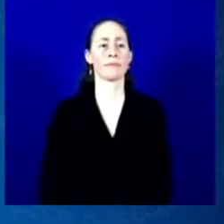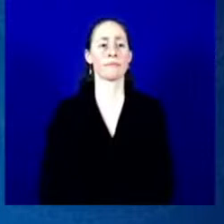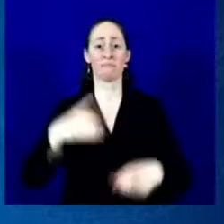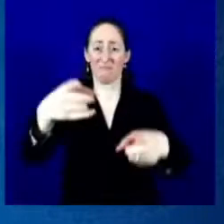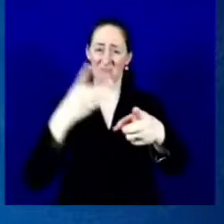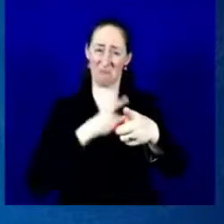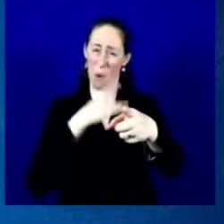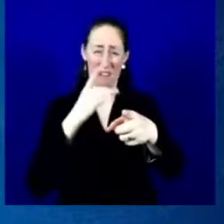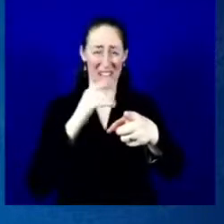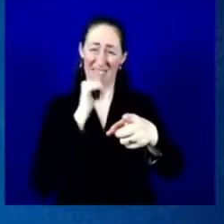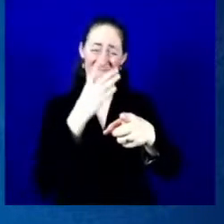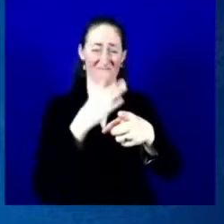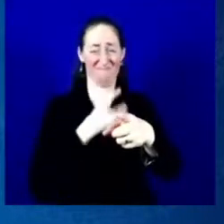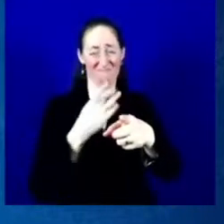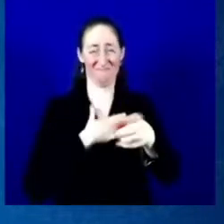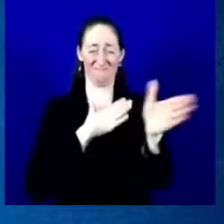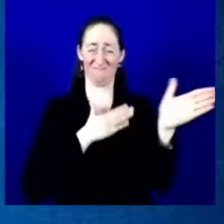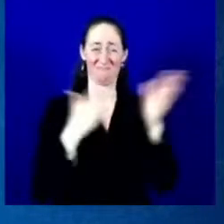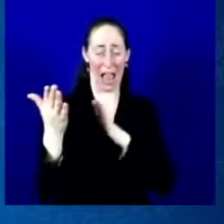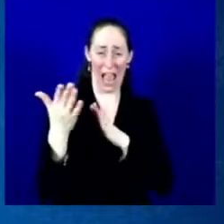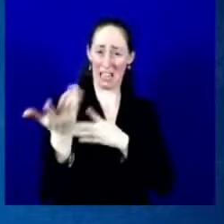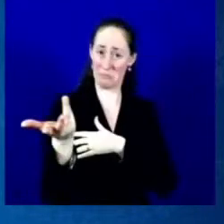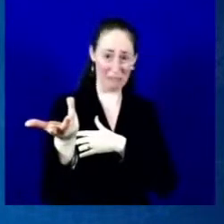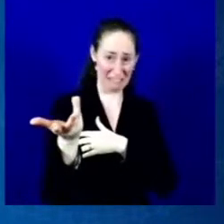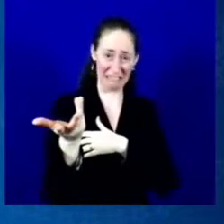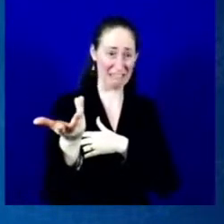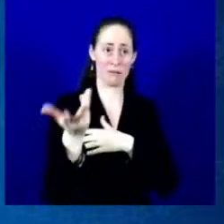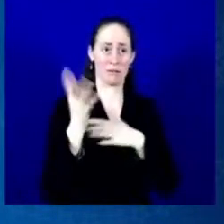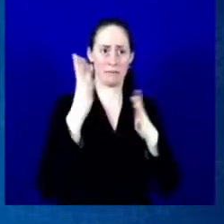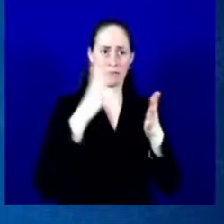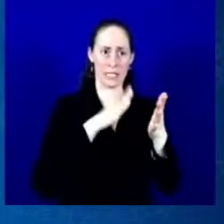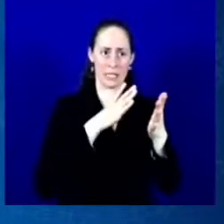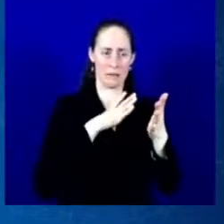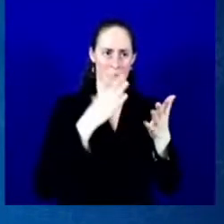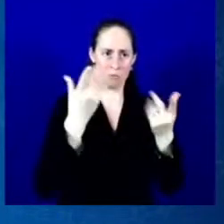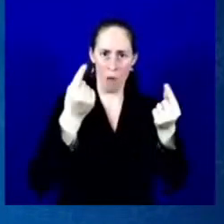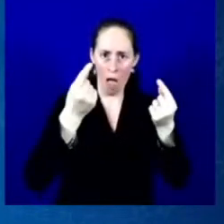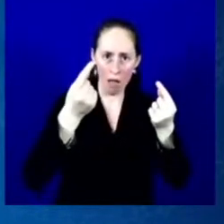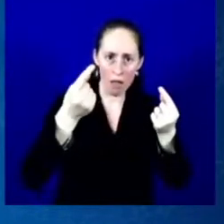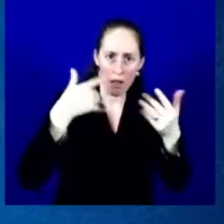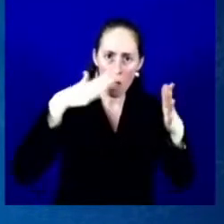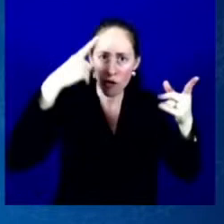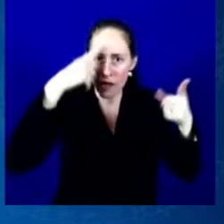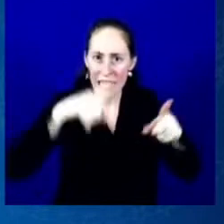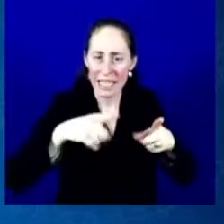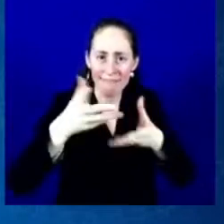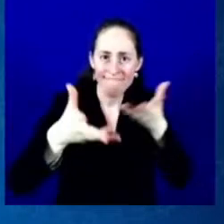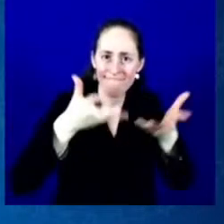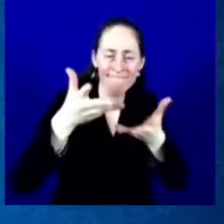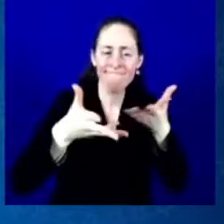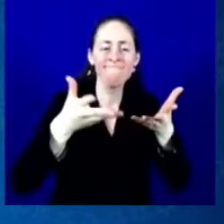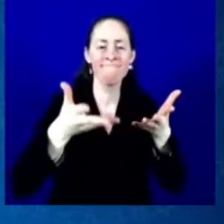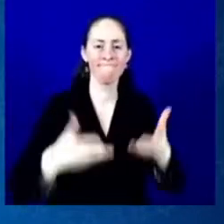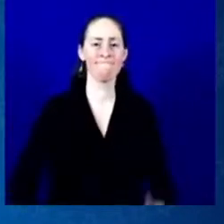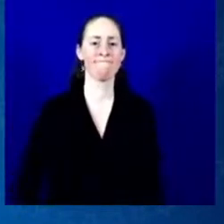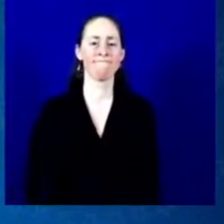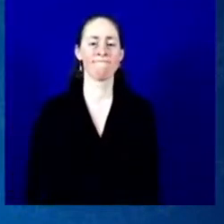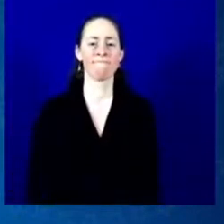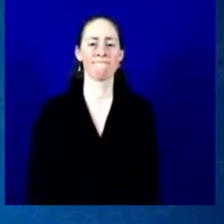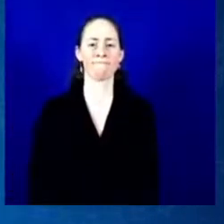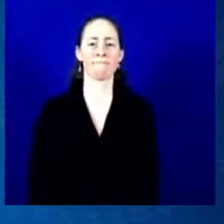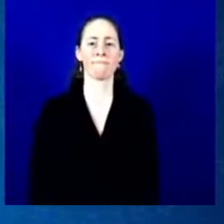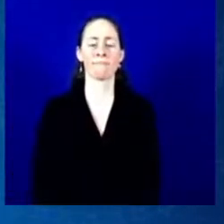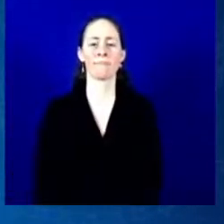let's at least pass what we all agree on. Congress needs to pass legislation this year to finally secure protection for